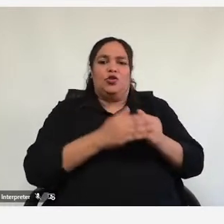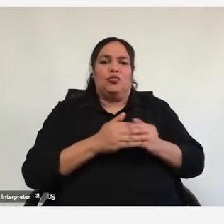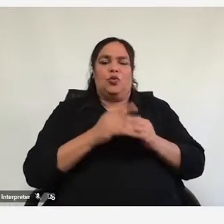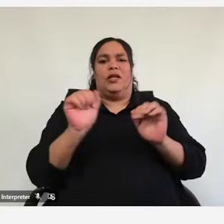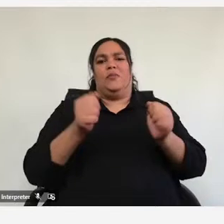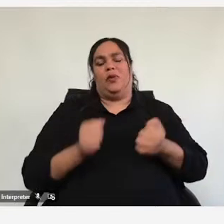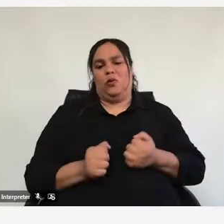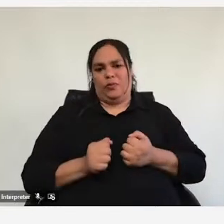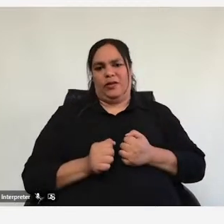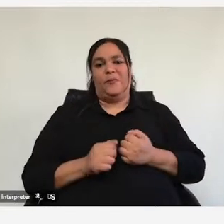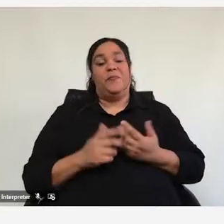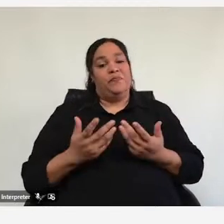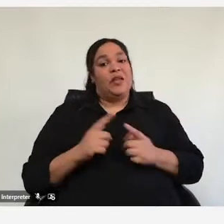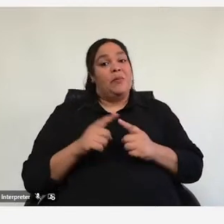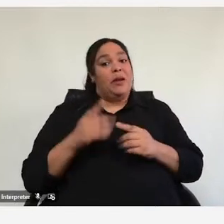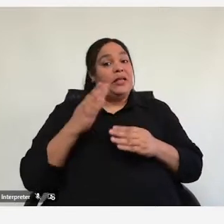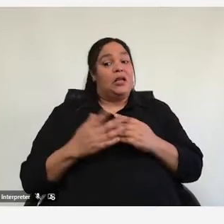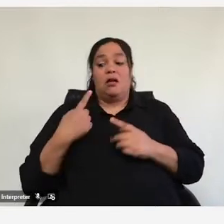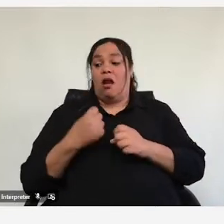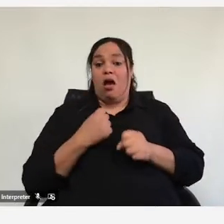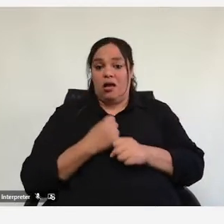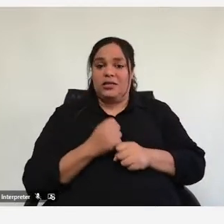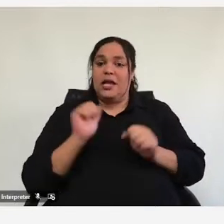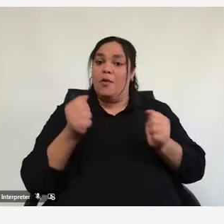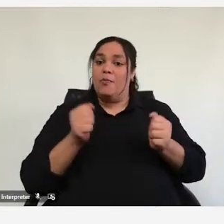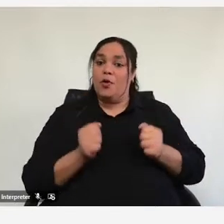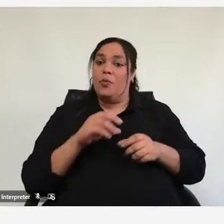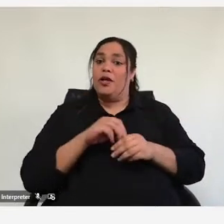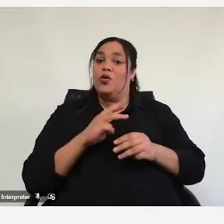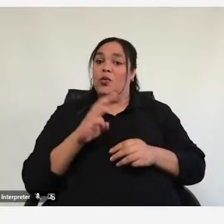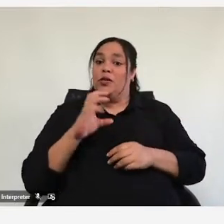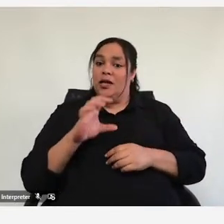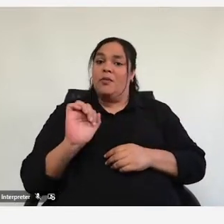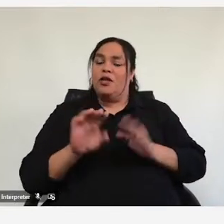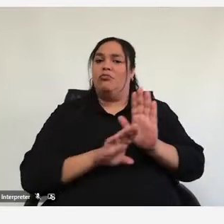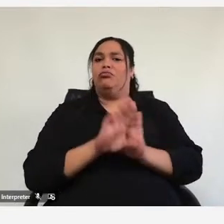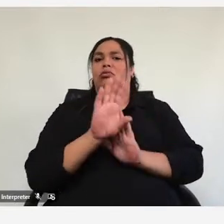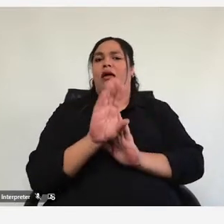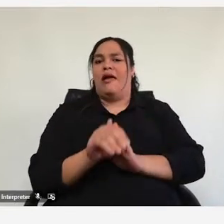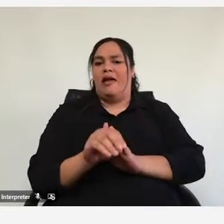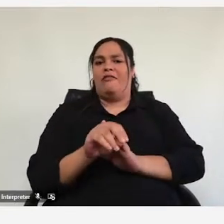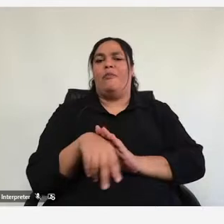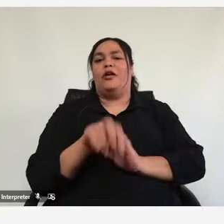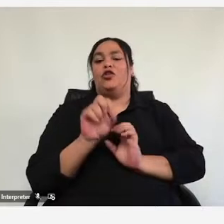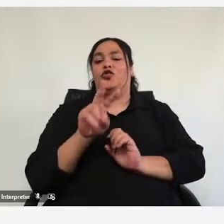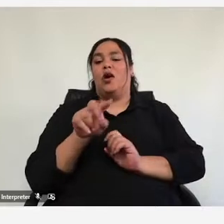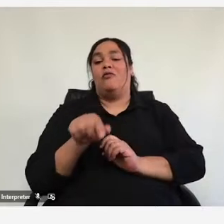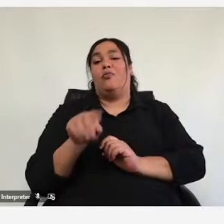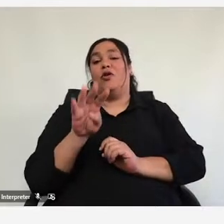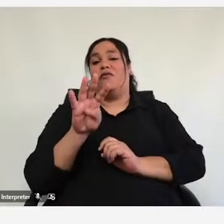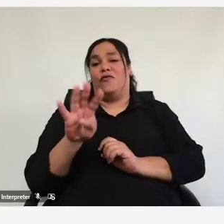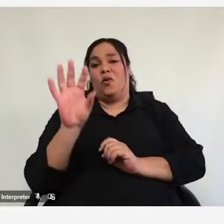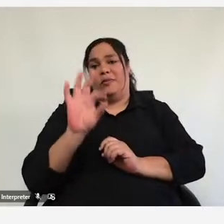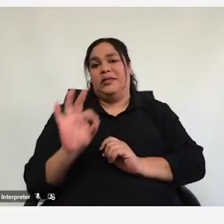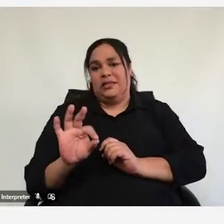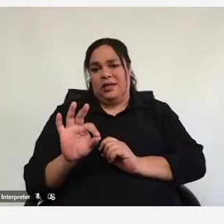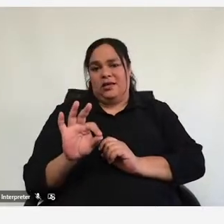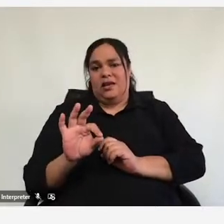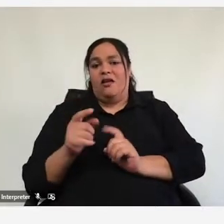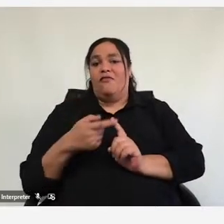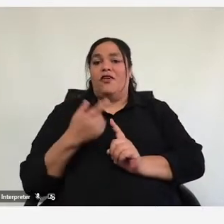employment. In fact, by the end of last year, employment in the Western Cape had increased by 12.4%